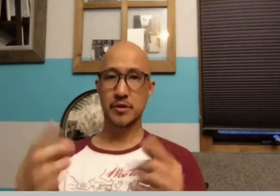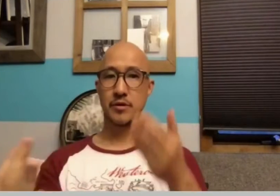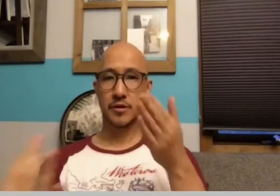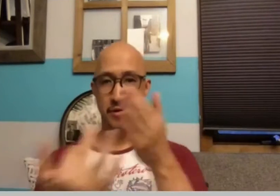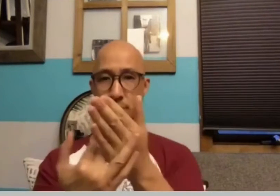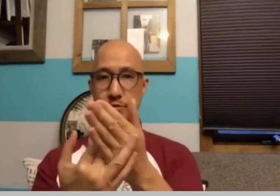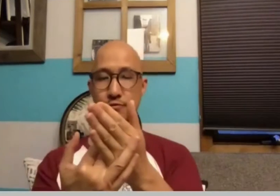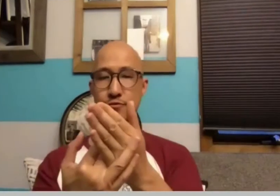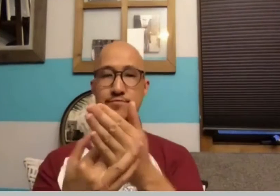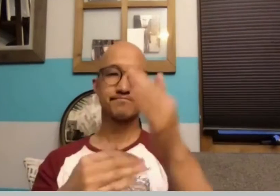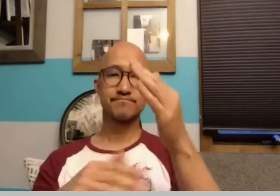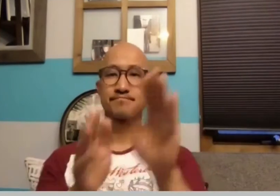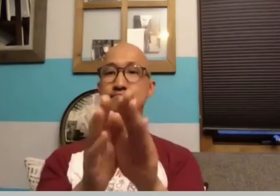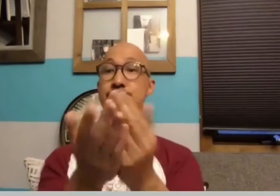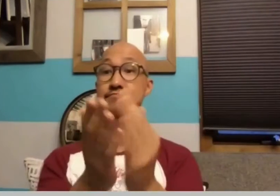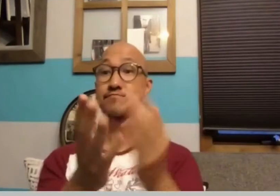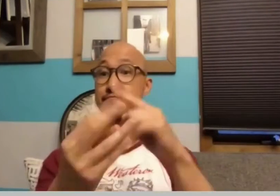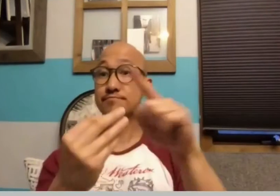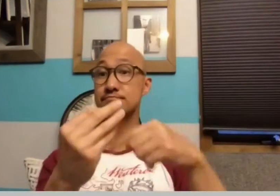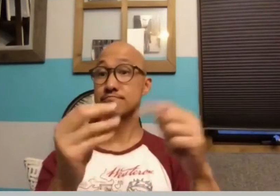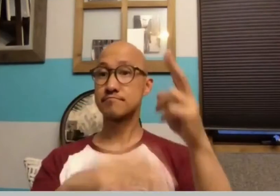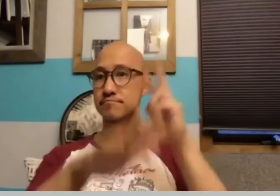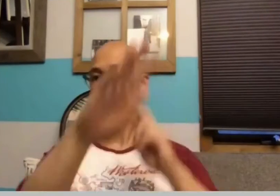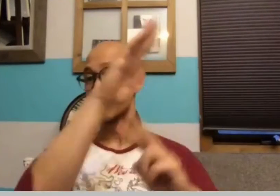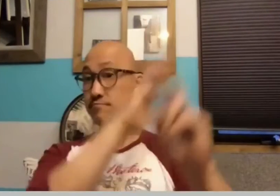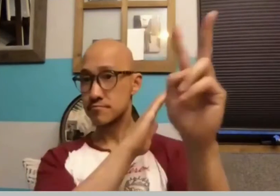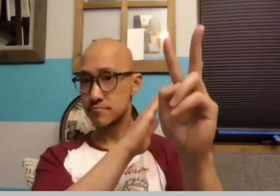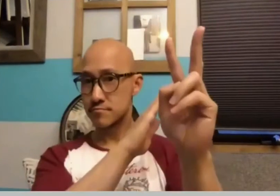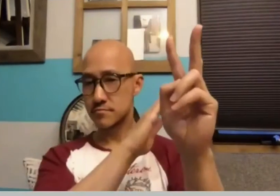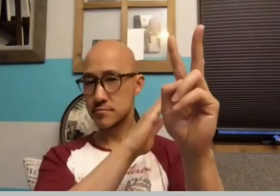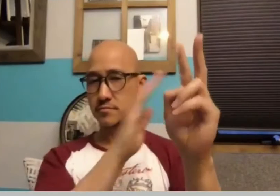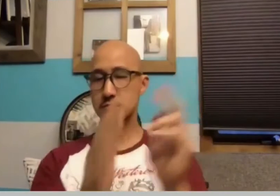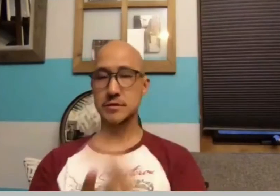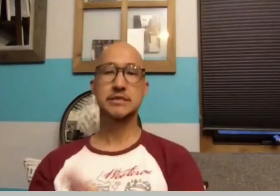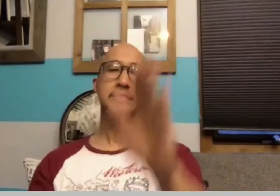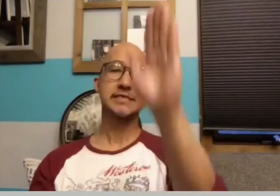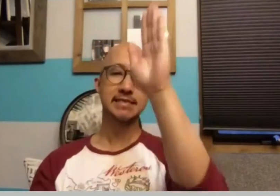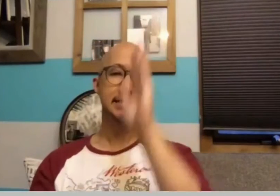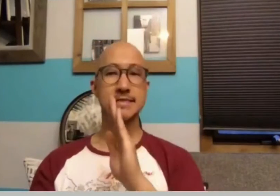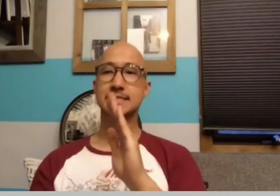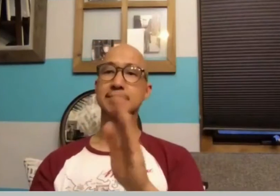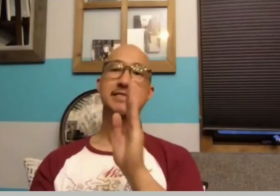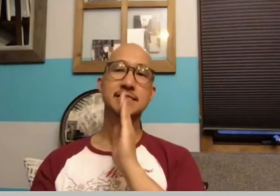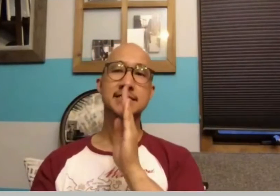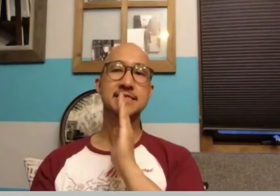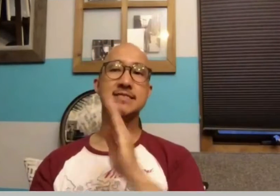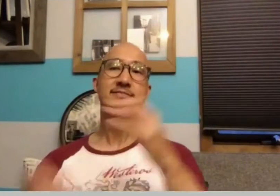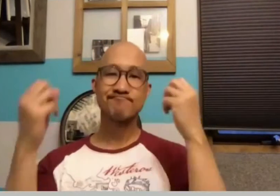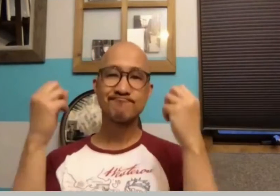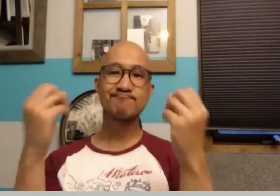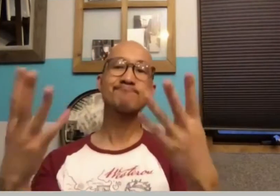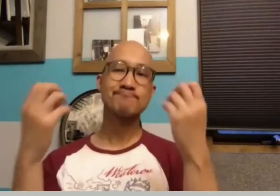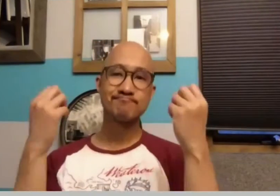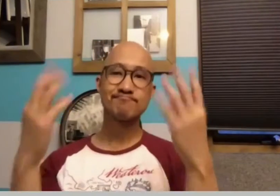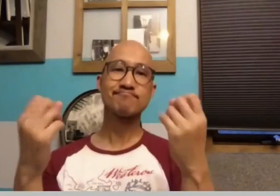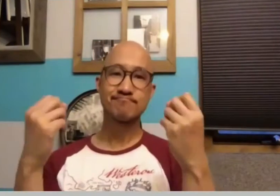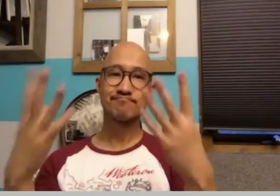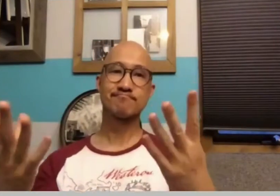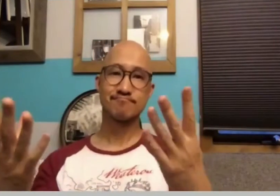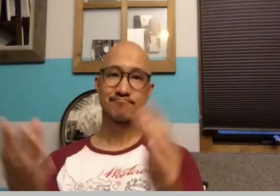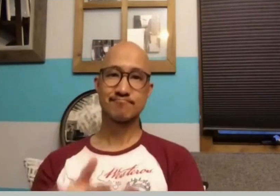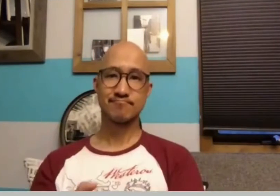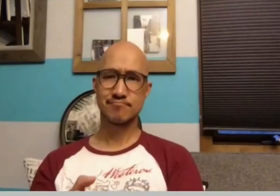see the very heart of God and what he wants from his people. So what is the rough timeline we're talking about